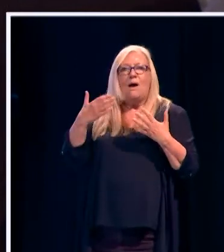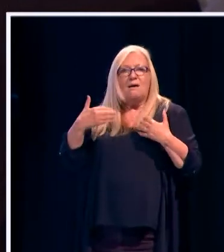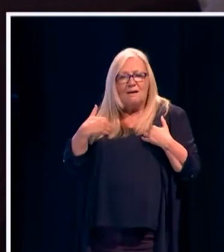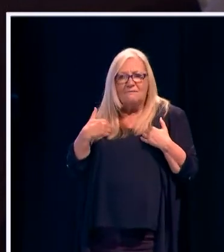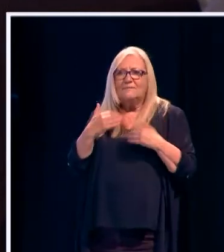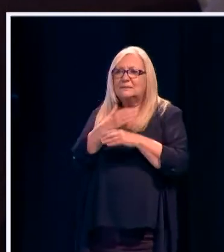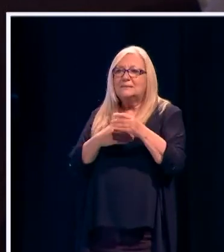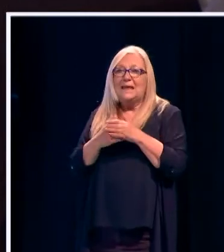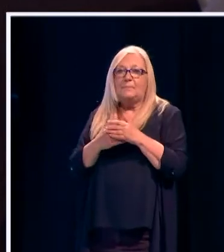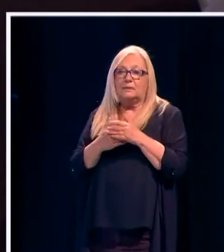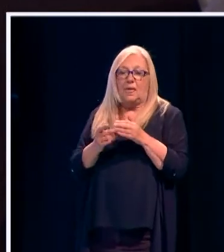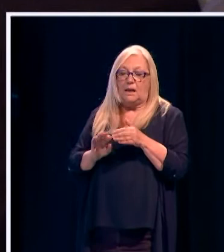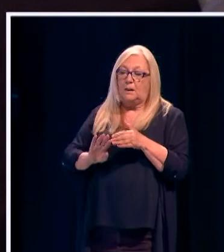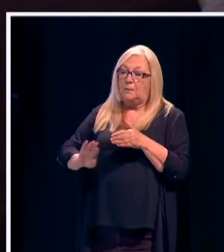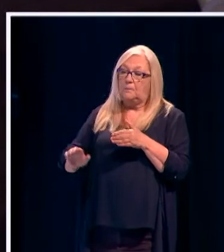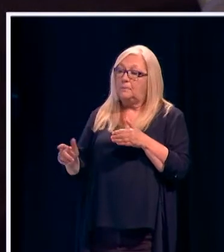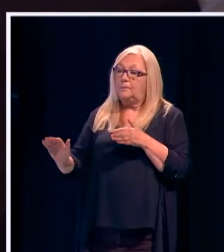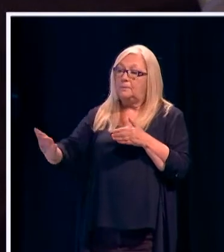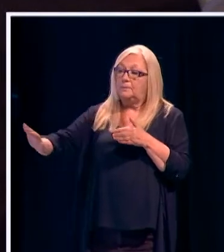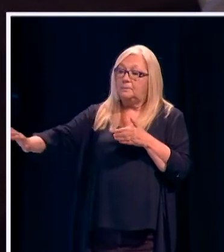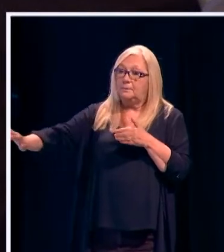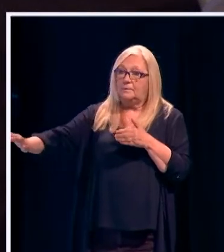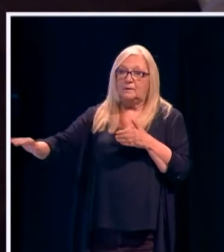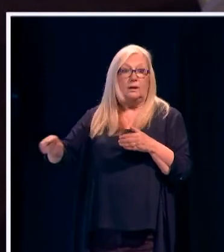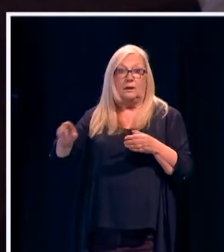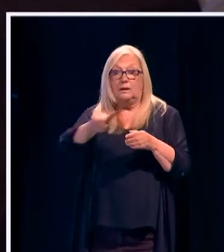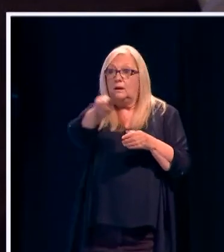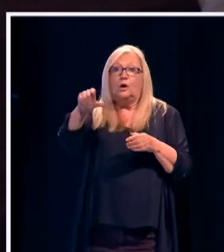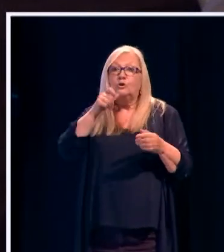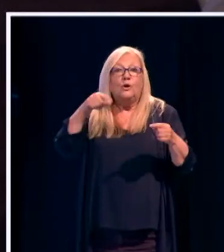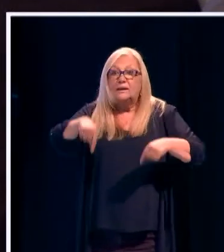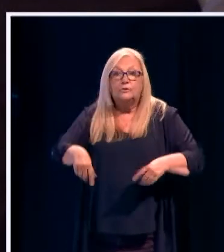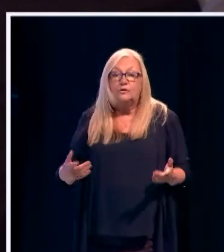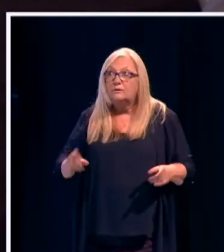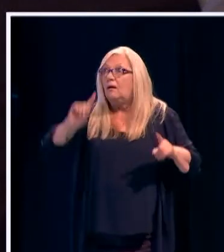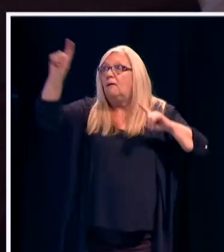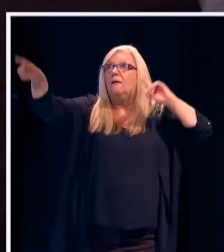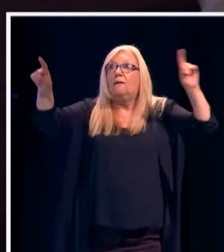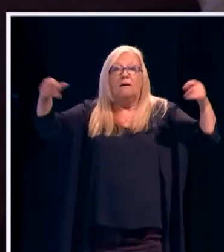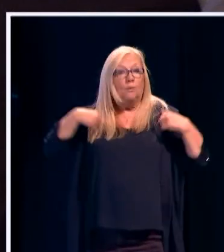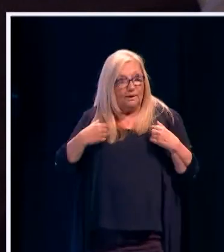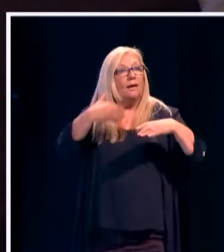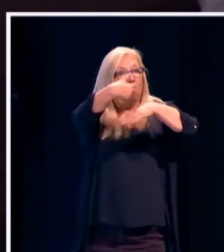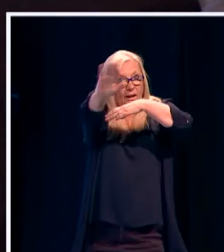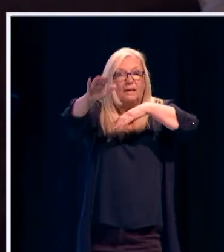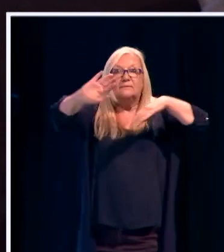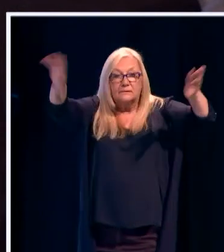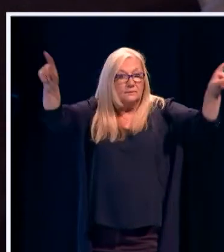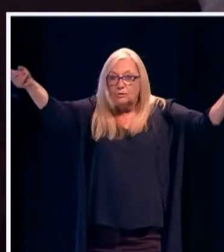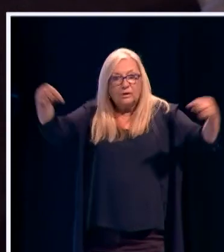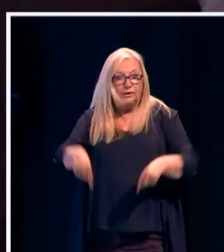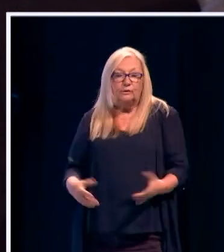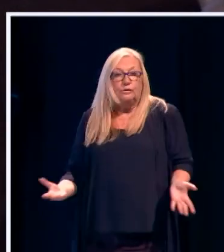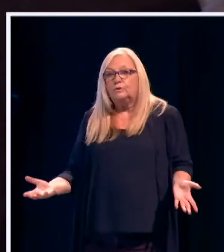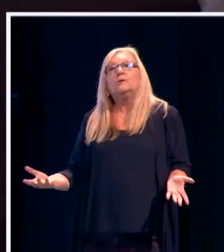to see within us who is not in this room, who is left behind. So for us, we are